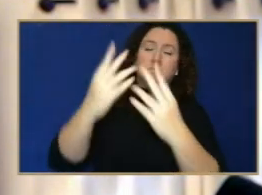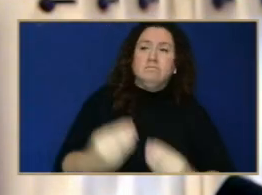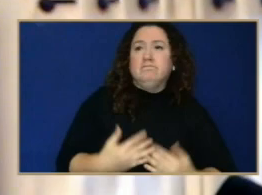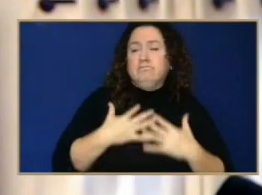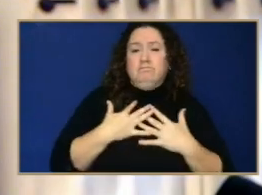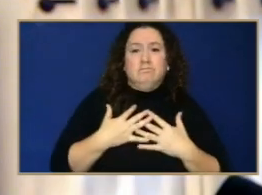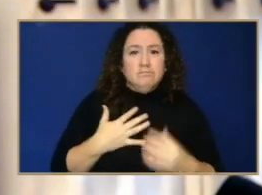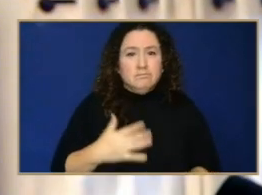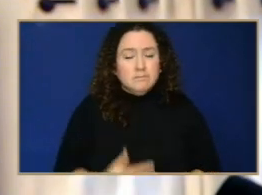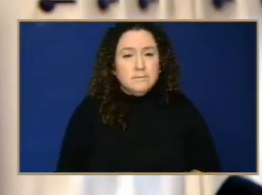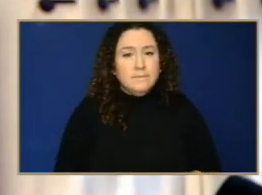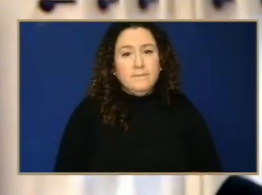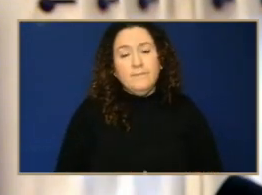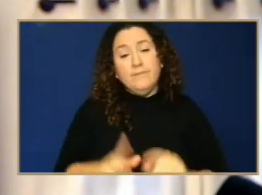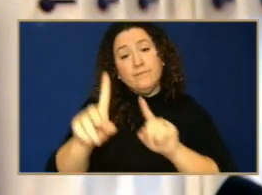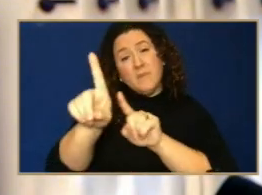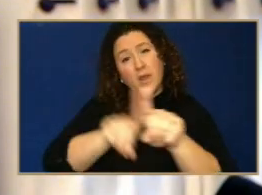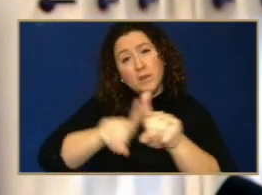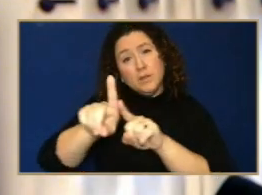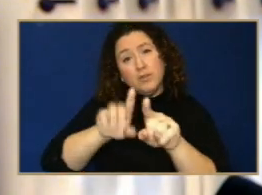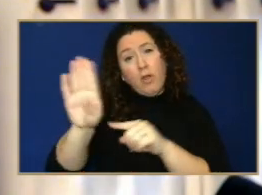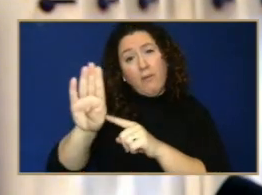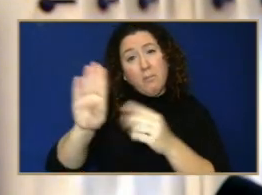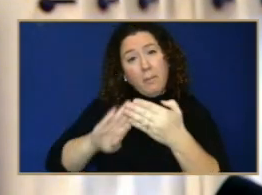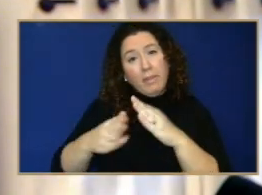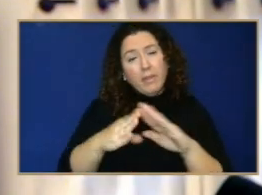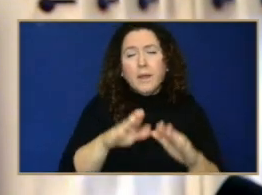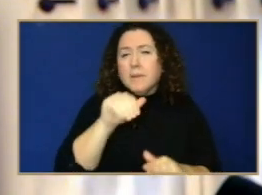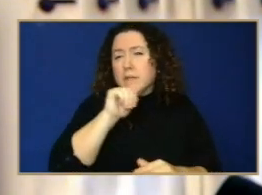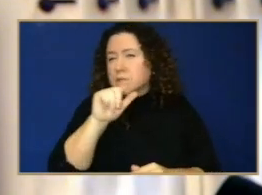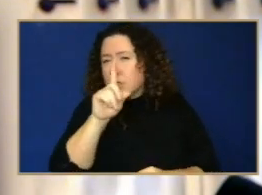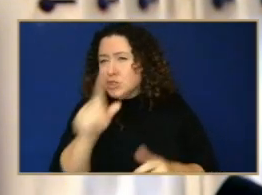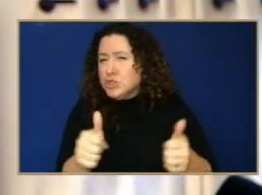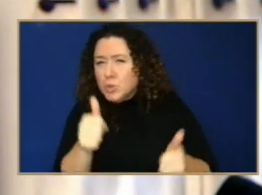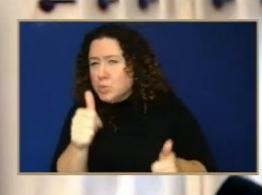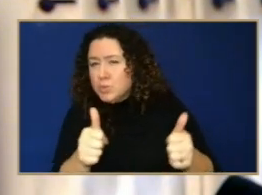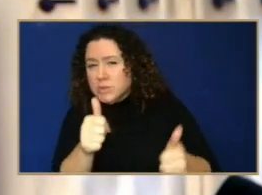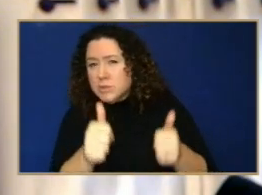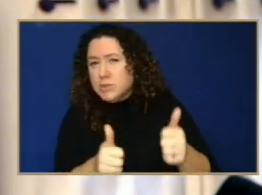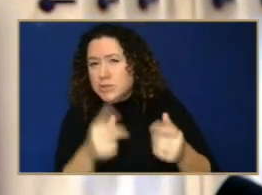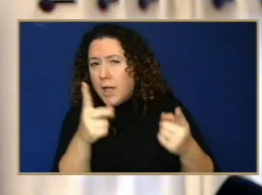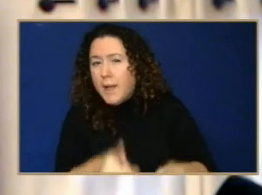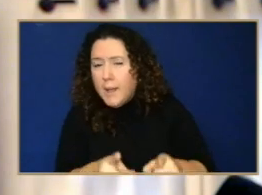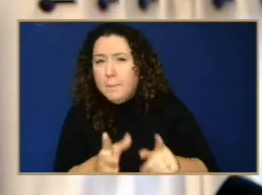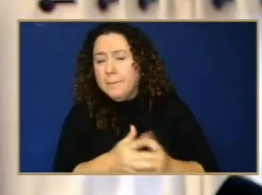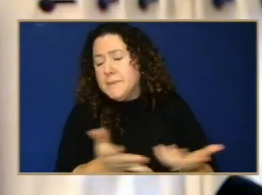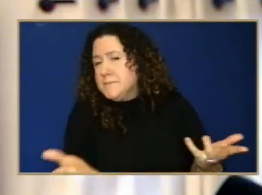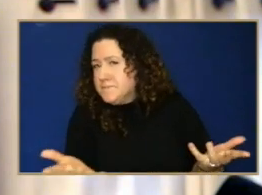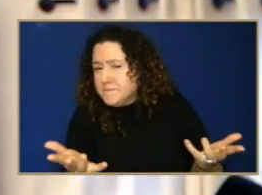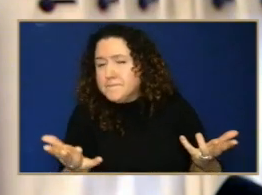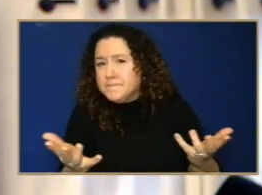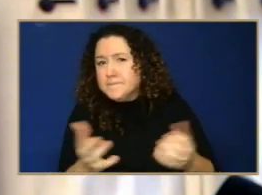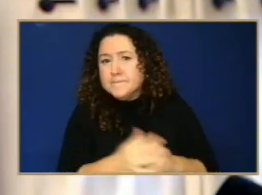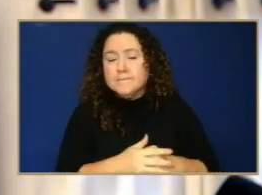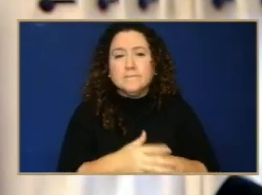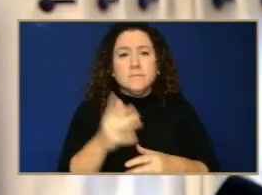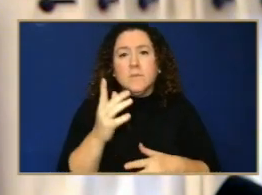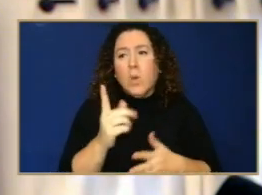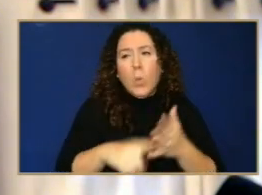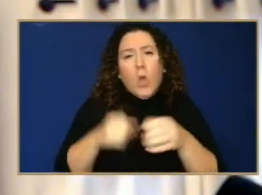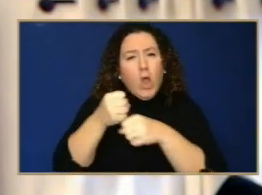certain which of these possible astronomical phenomena was responsible for what's known as the Star of Bethlehem. Any of